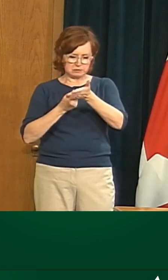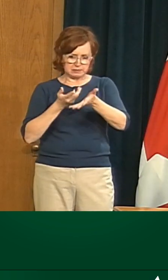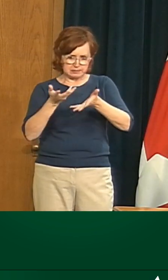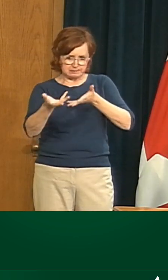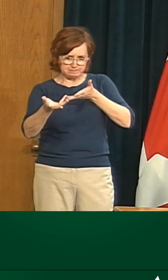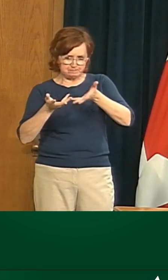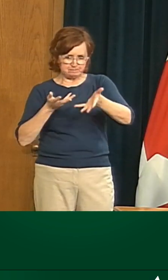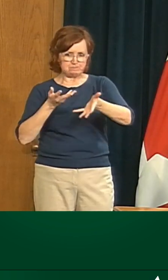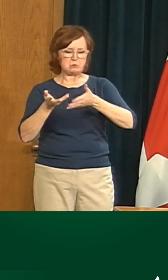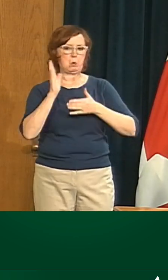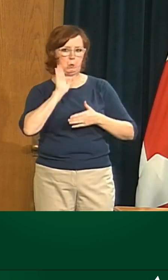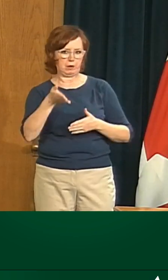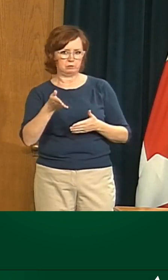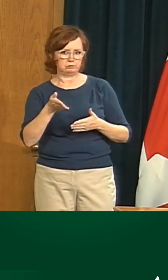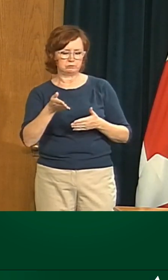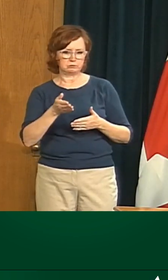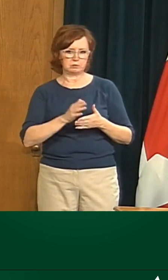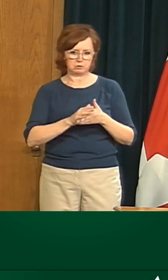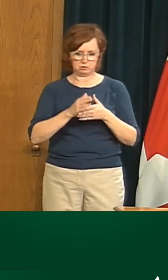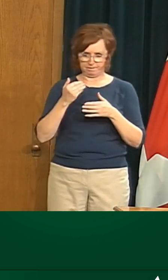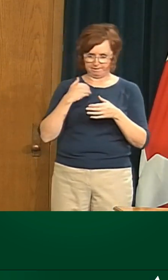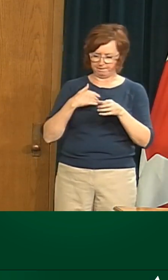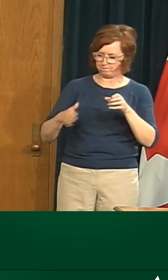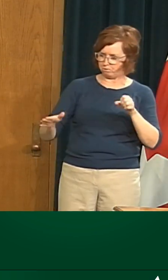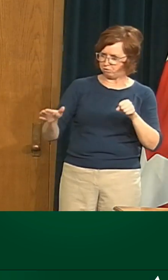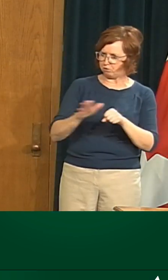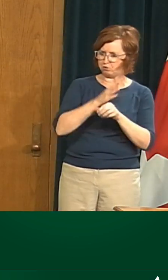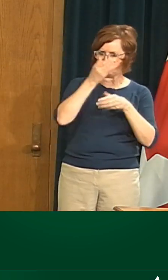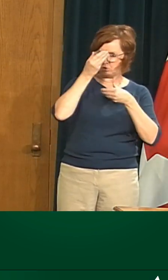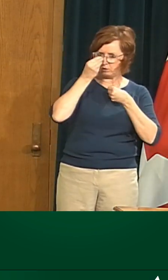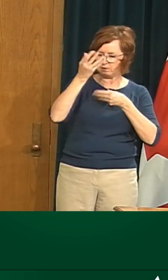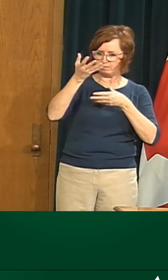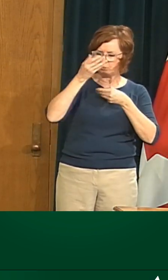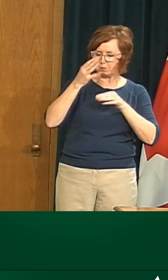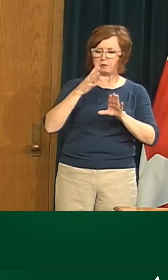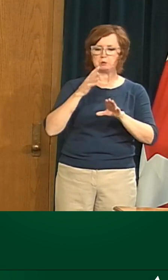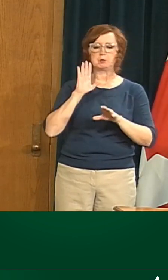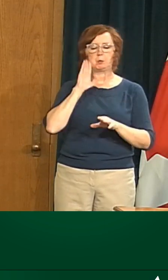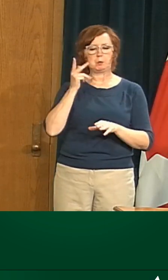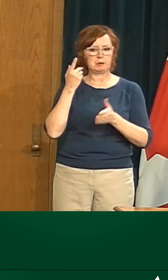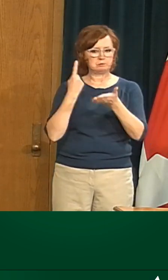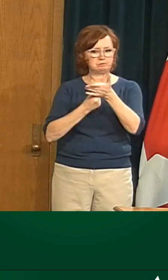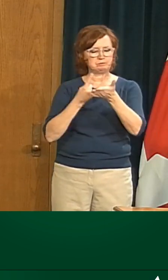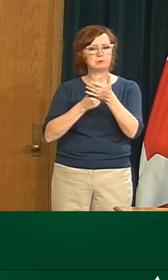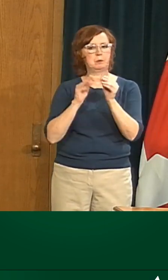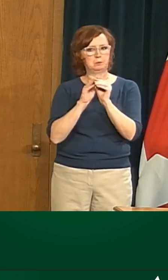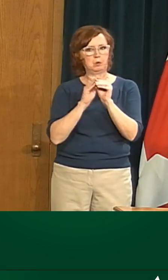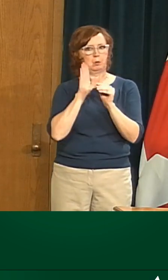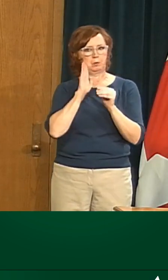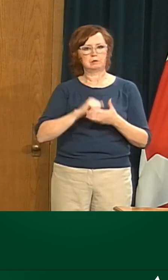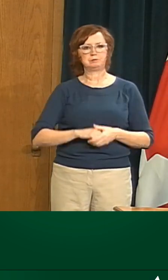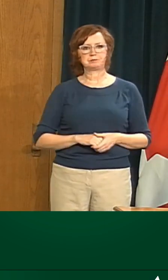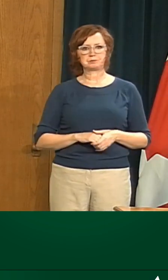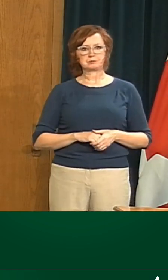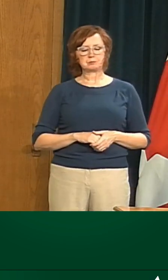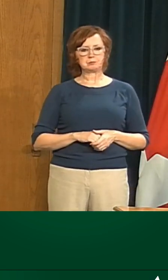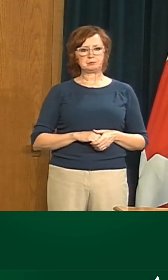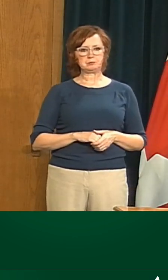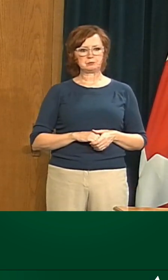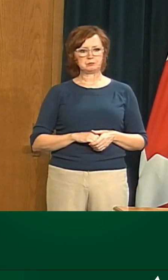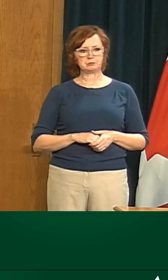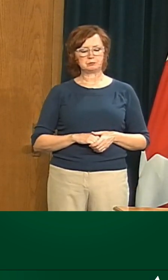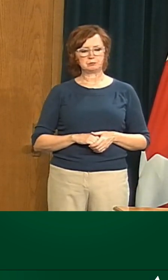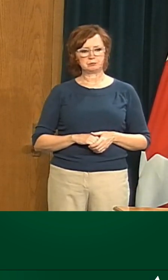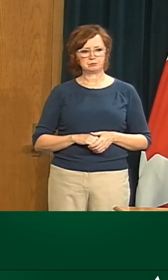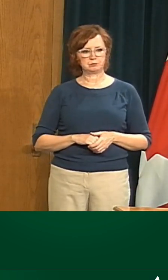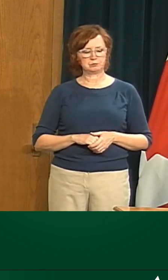required. Our experience has been that in many of these situations, that like many of the businesses in every